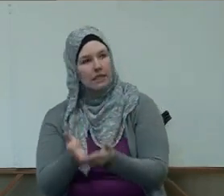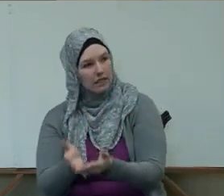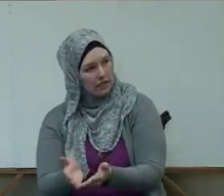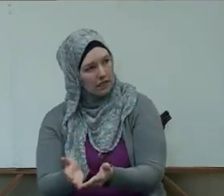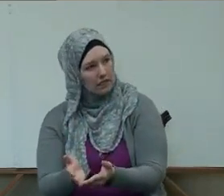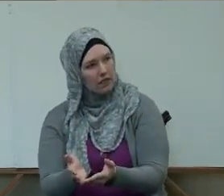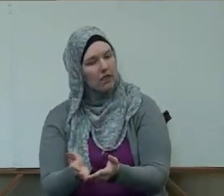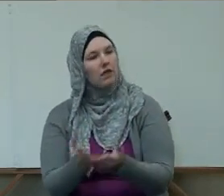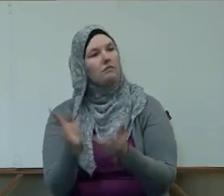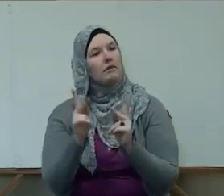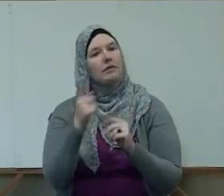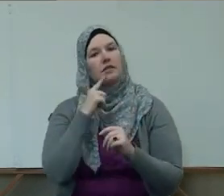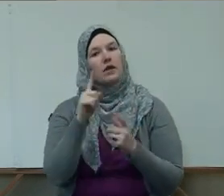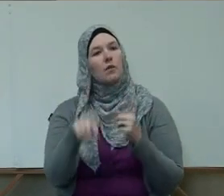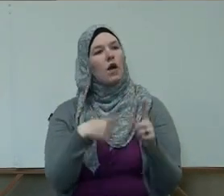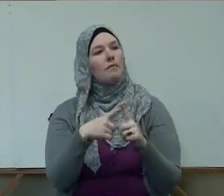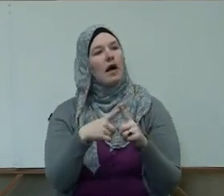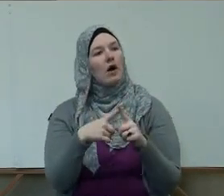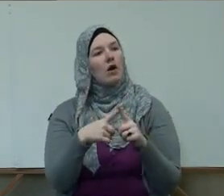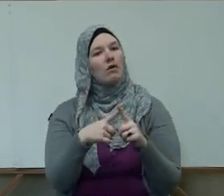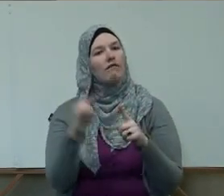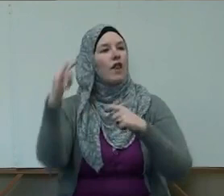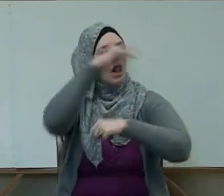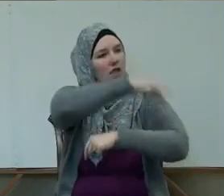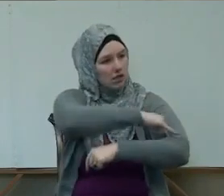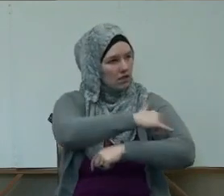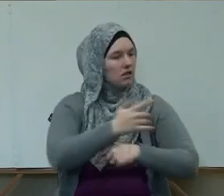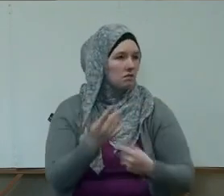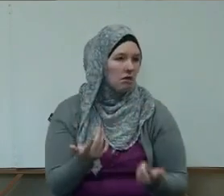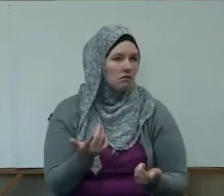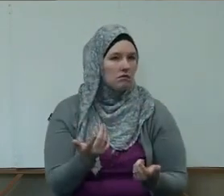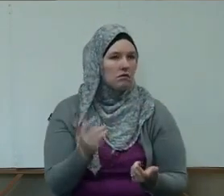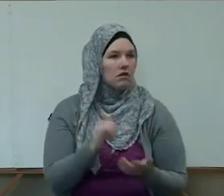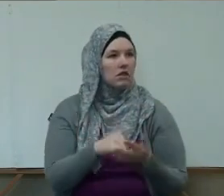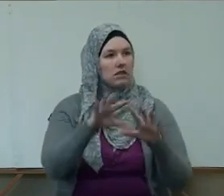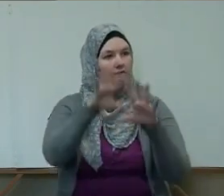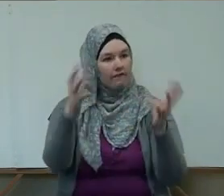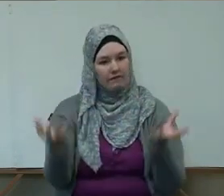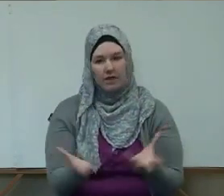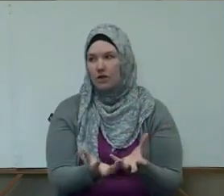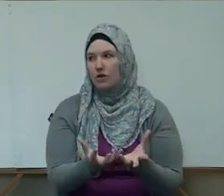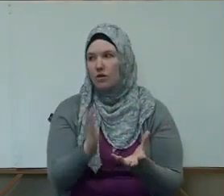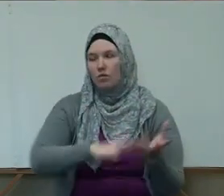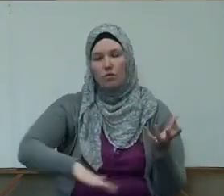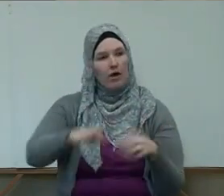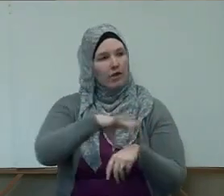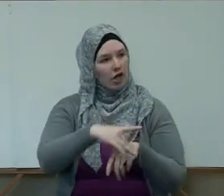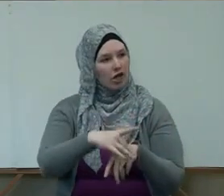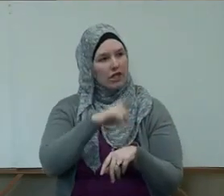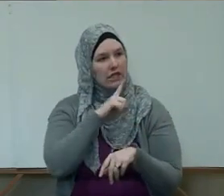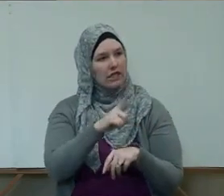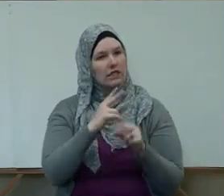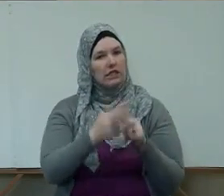say, what about flying? Well, the sphere around the earth is